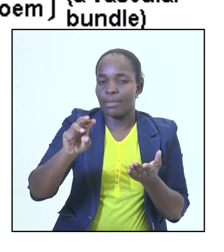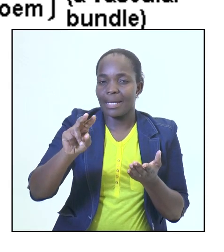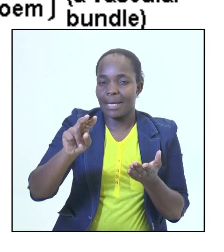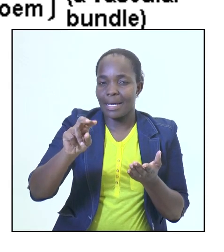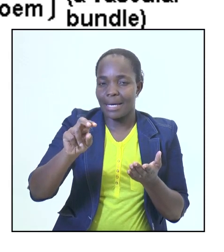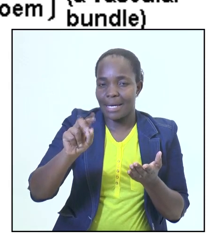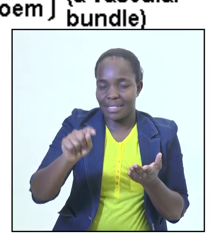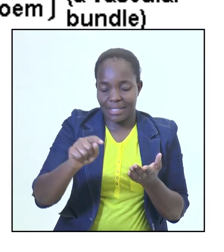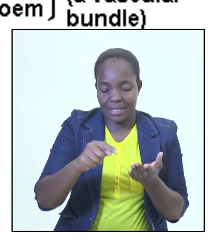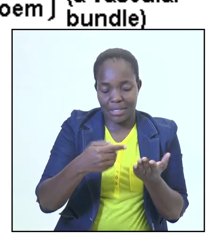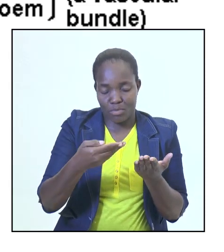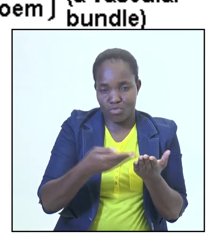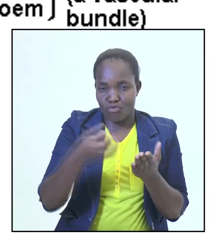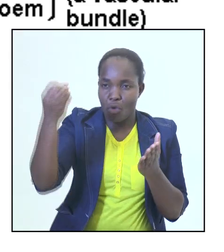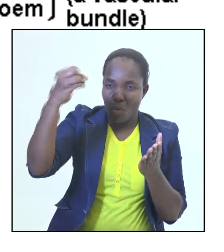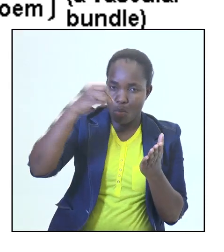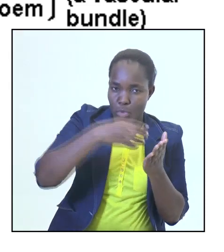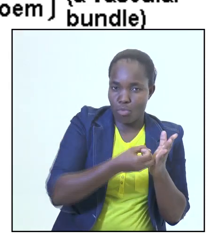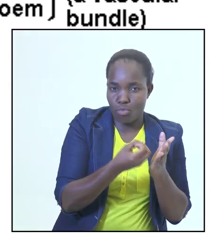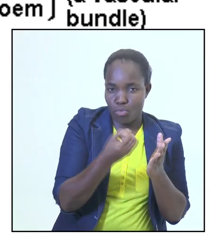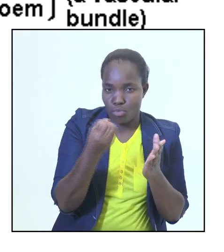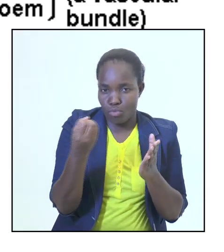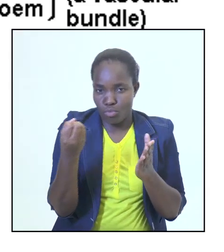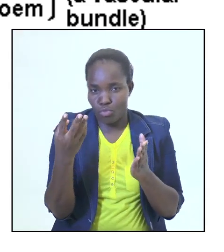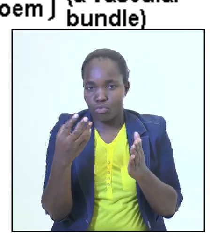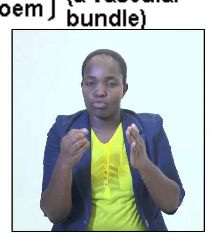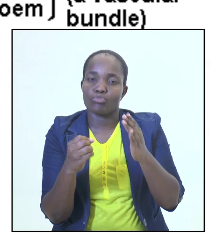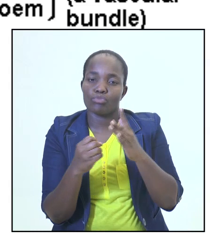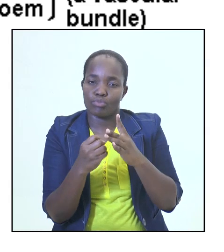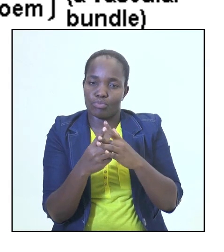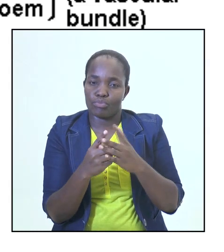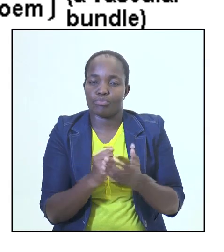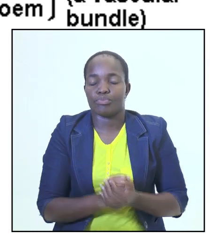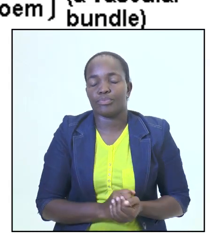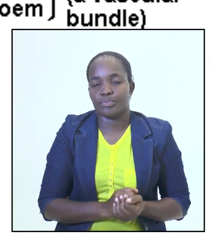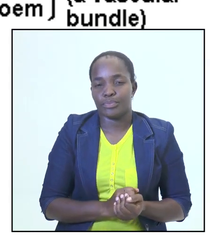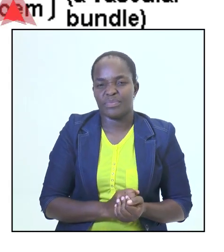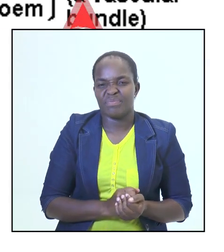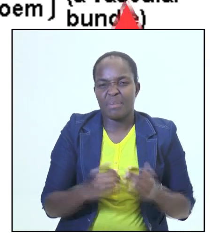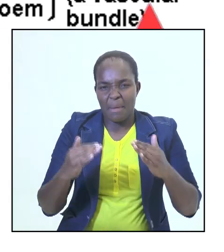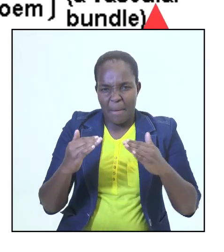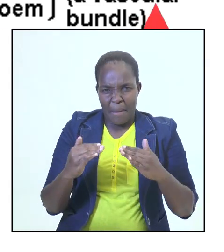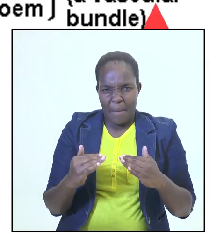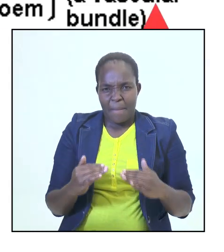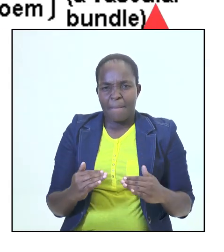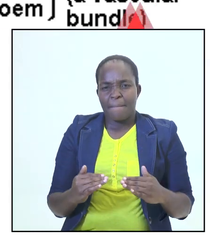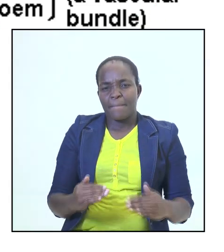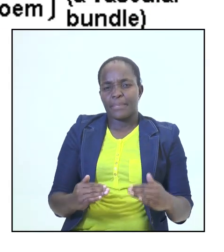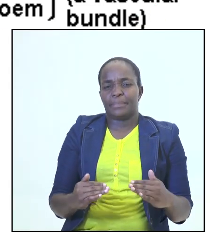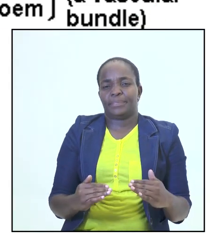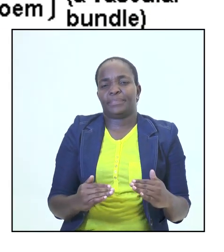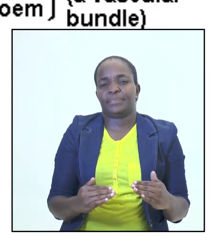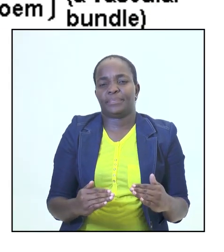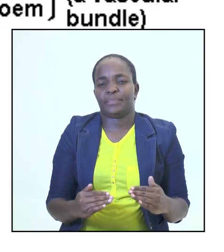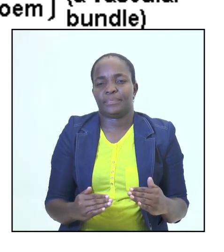mesophil layers where photosynthesis takes place, Melissa. The vascular bundles are made of xylem tubes